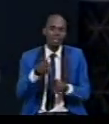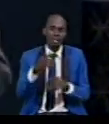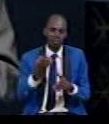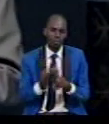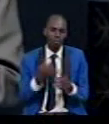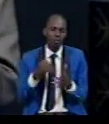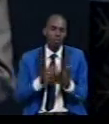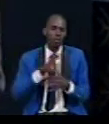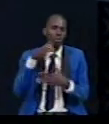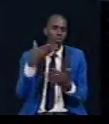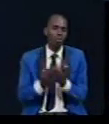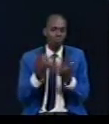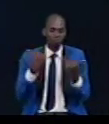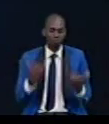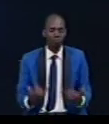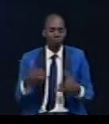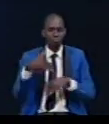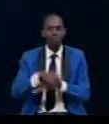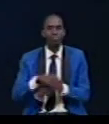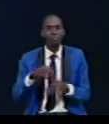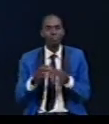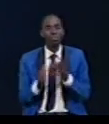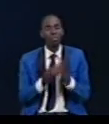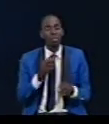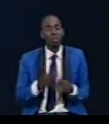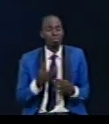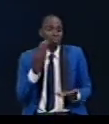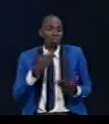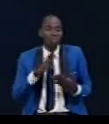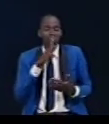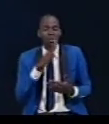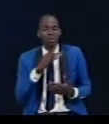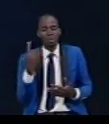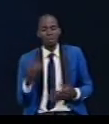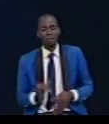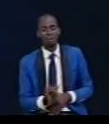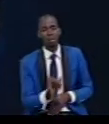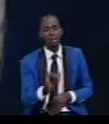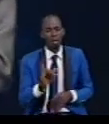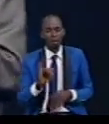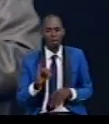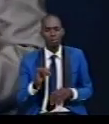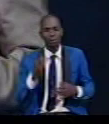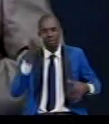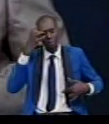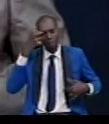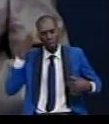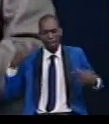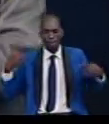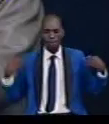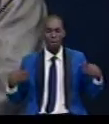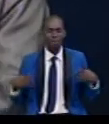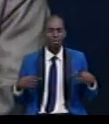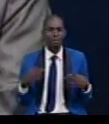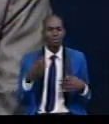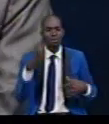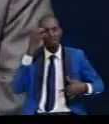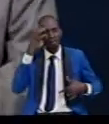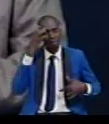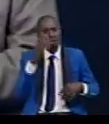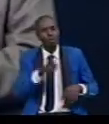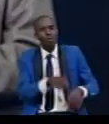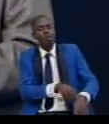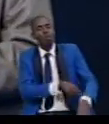Internal, painful, terrible, long-standing, your